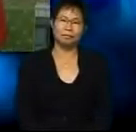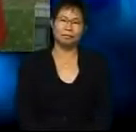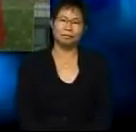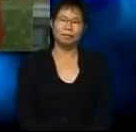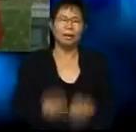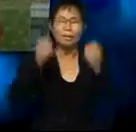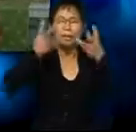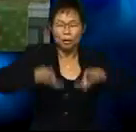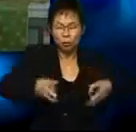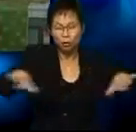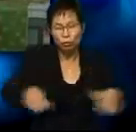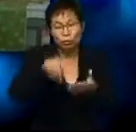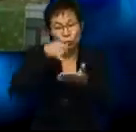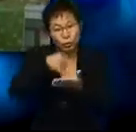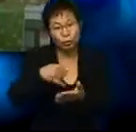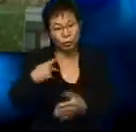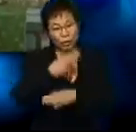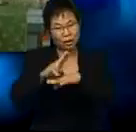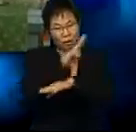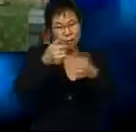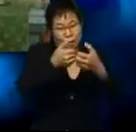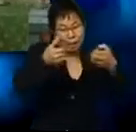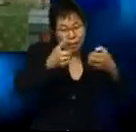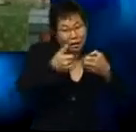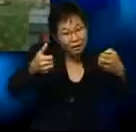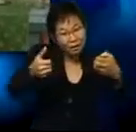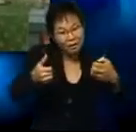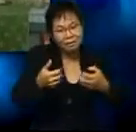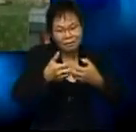There are many ways to do it. We can use a magnet,